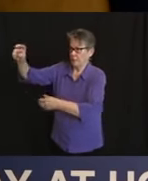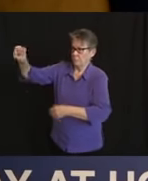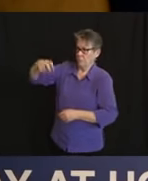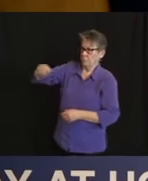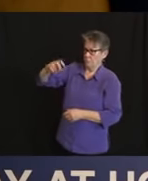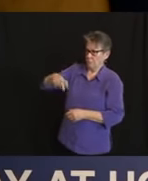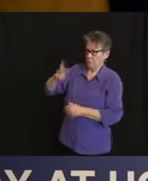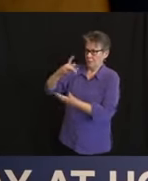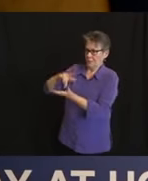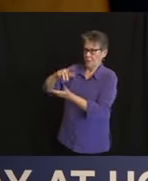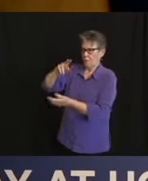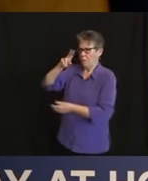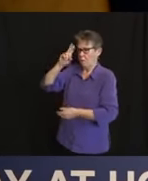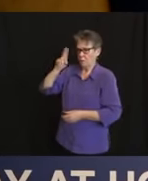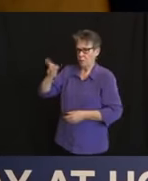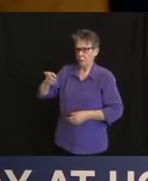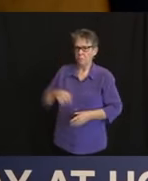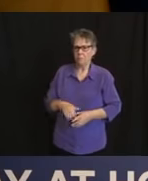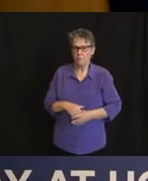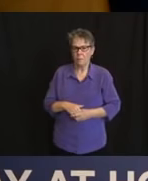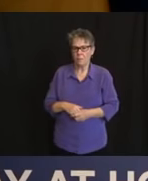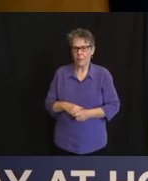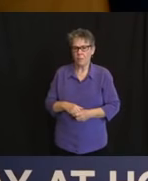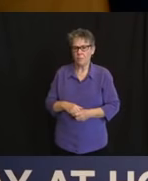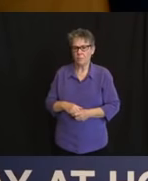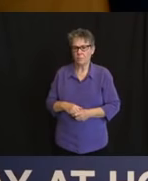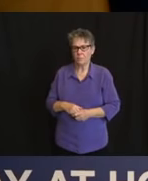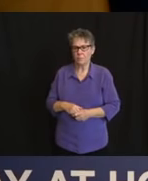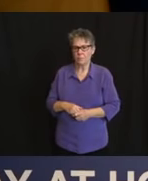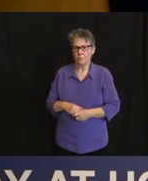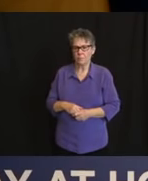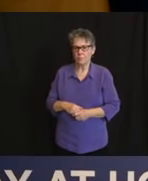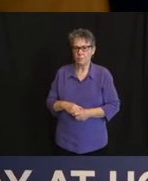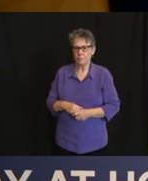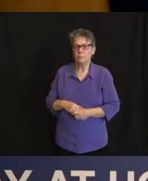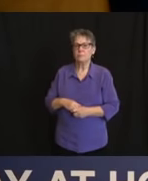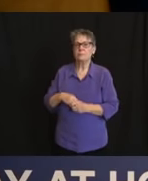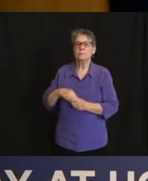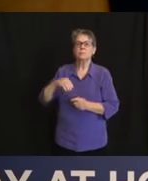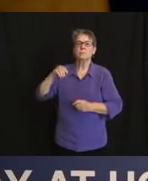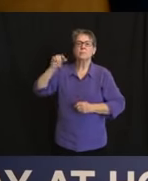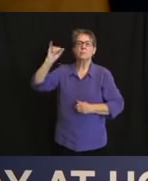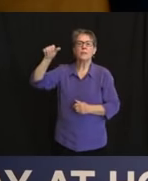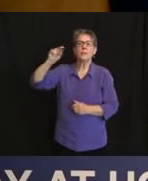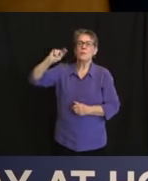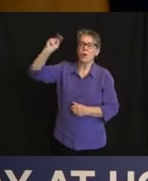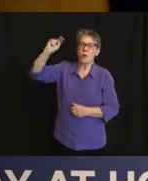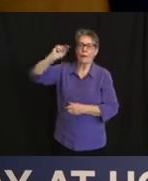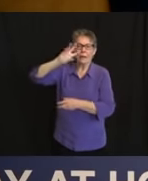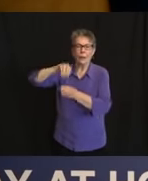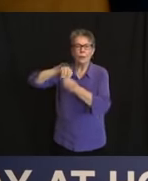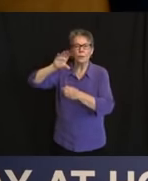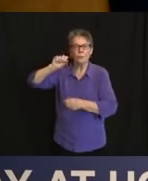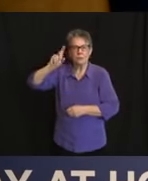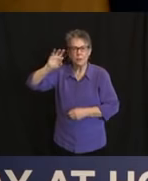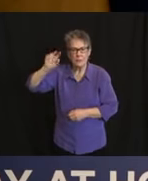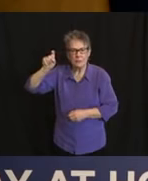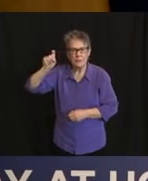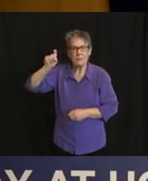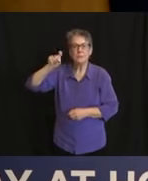includes the following counties: Sussex, Passaic, Bergen, Warren, Essex, Union, Morris, and